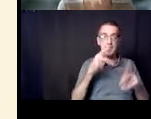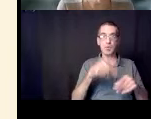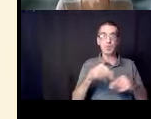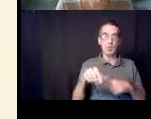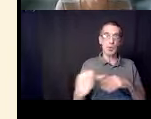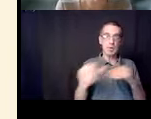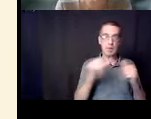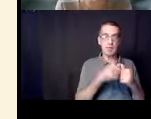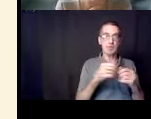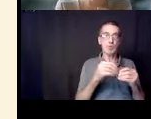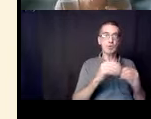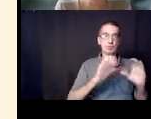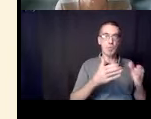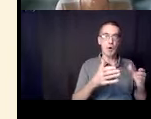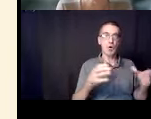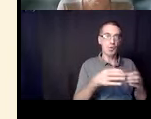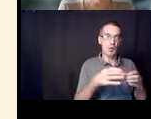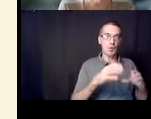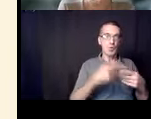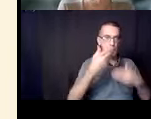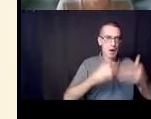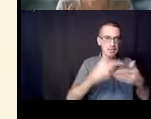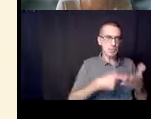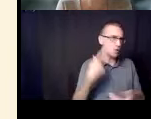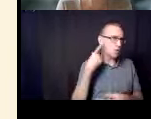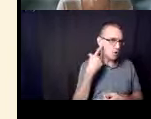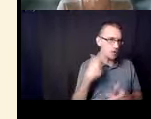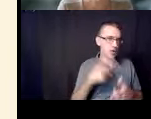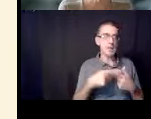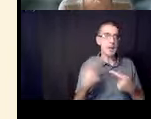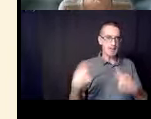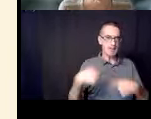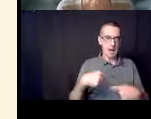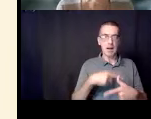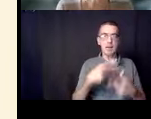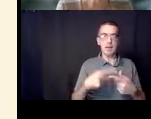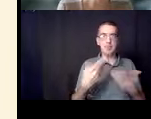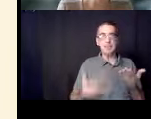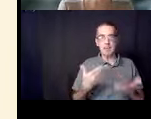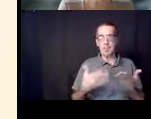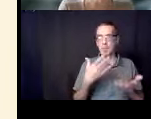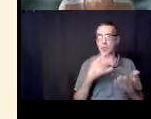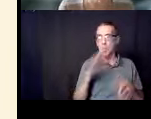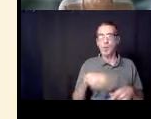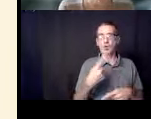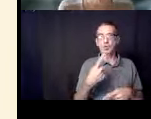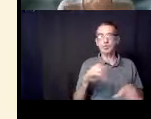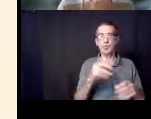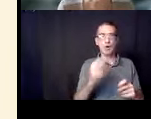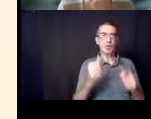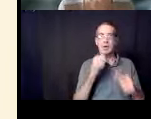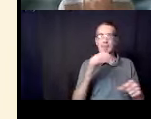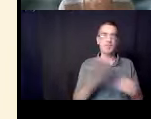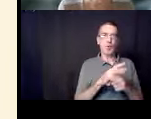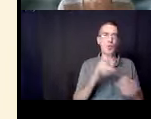away in smaller groups and kind of process together what you've heard. Then we'll come back and probably we'll only do a quick, not a